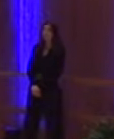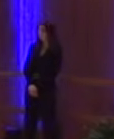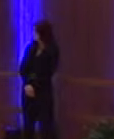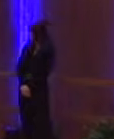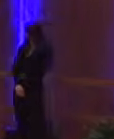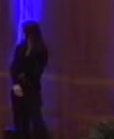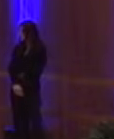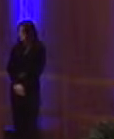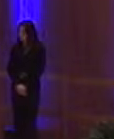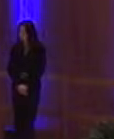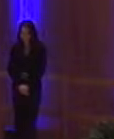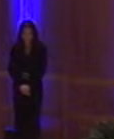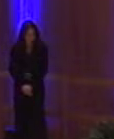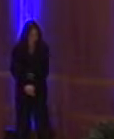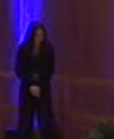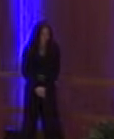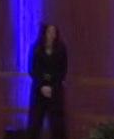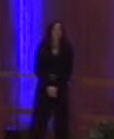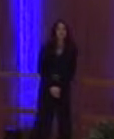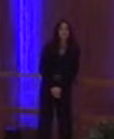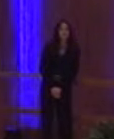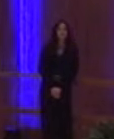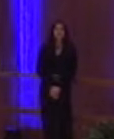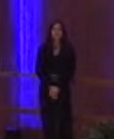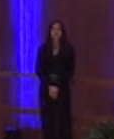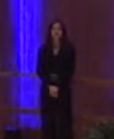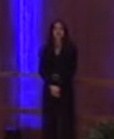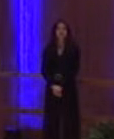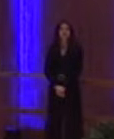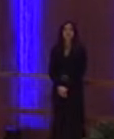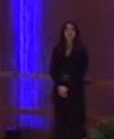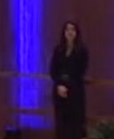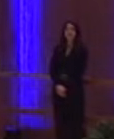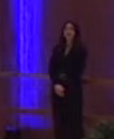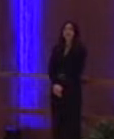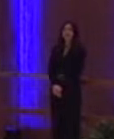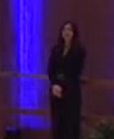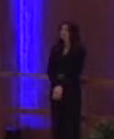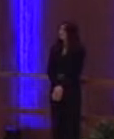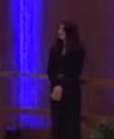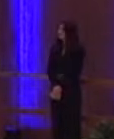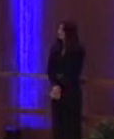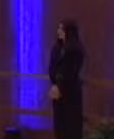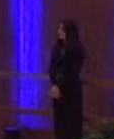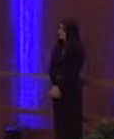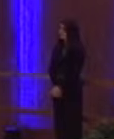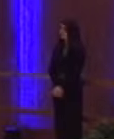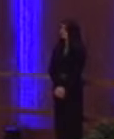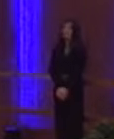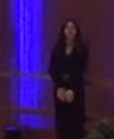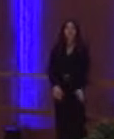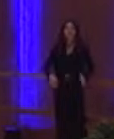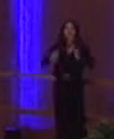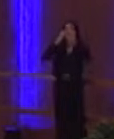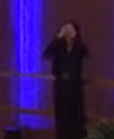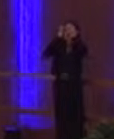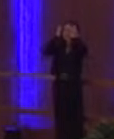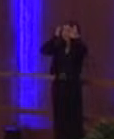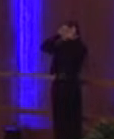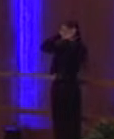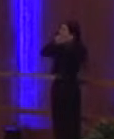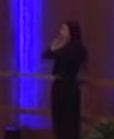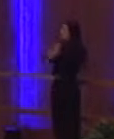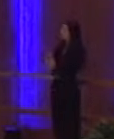she is. Here we go. Good afternoon, family, friends, and guests. Please rise and welcome the